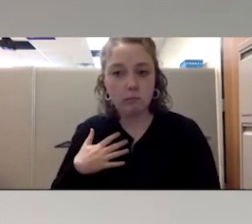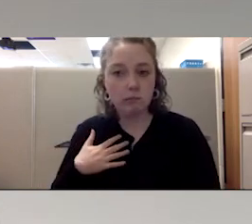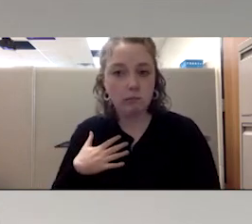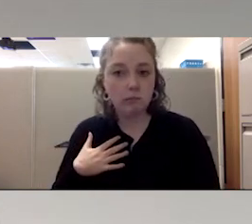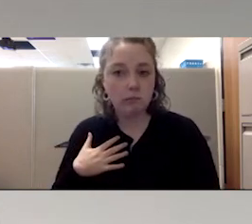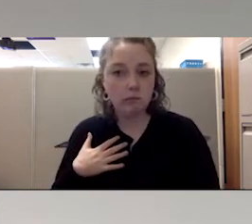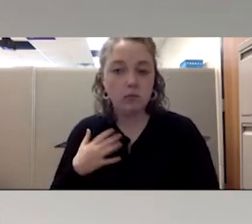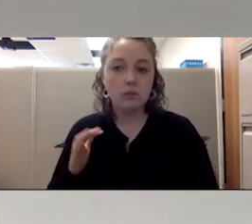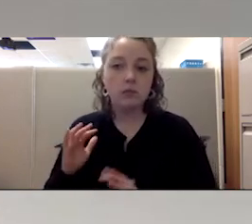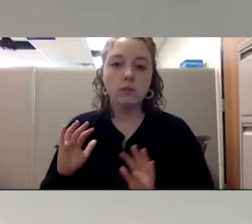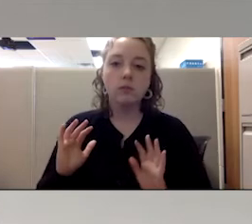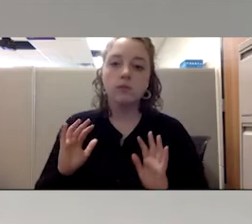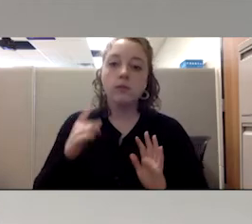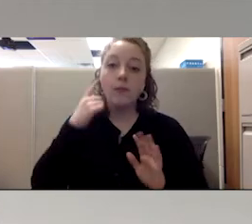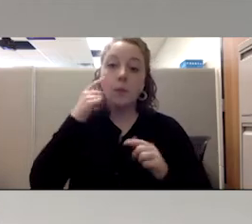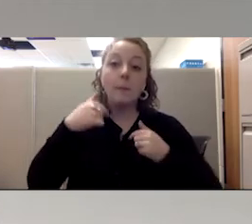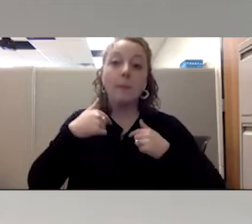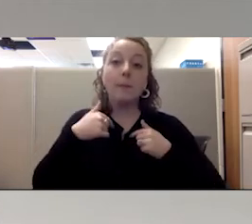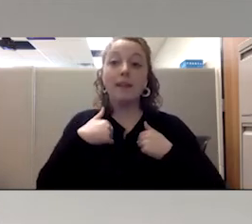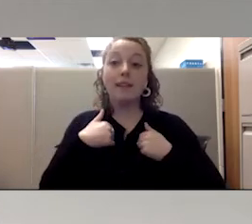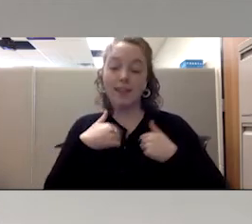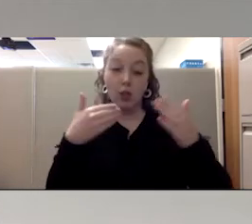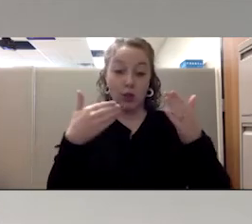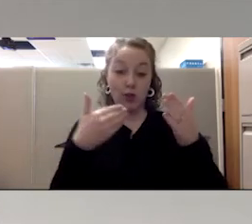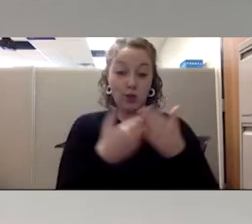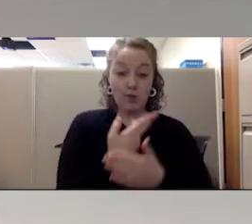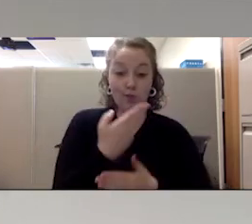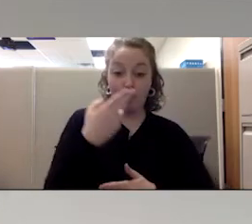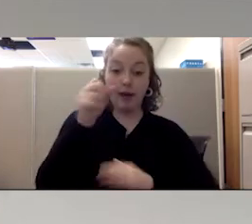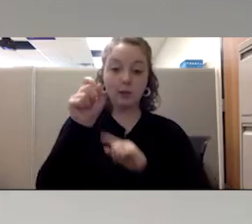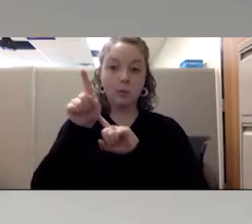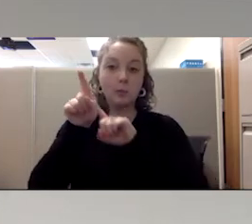So at least for me, put an asterisk by that, got to have a new high school.